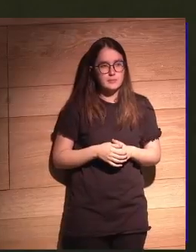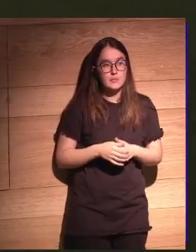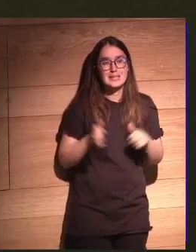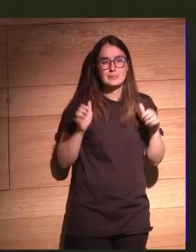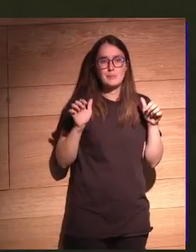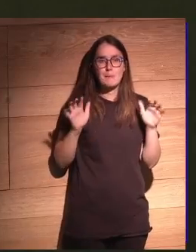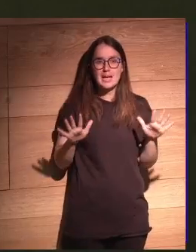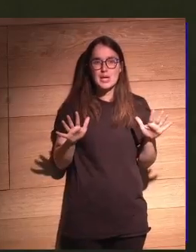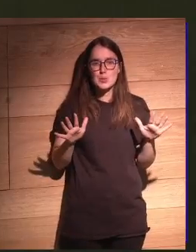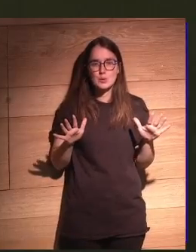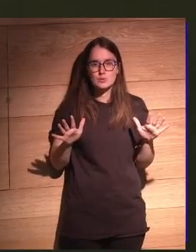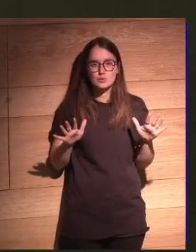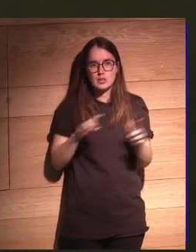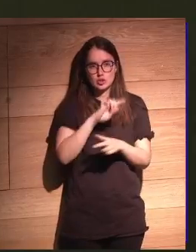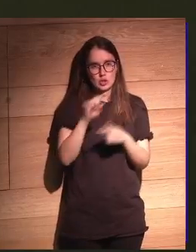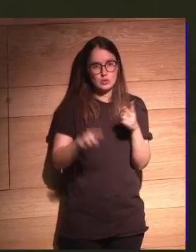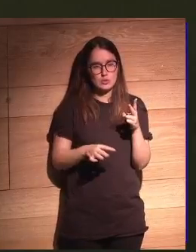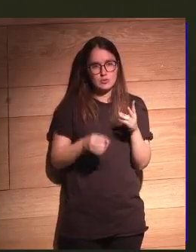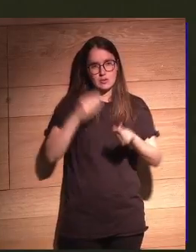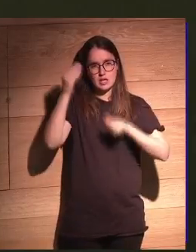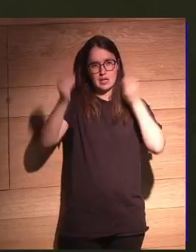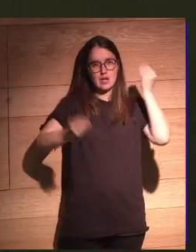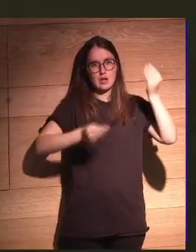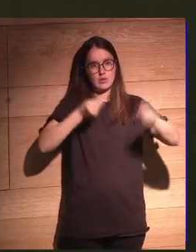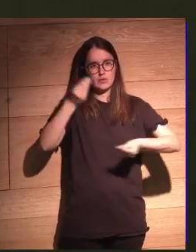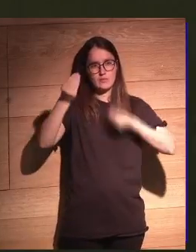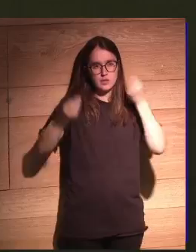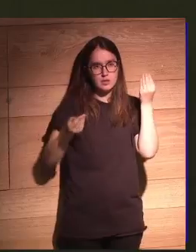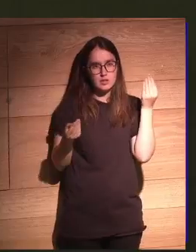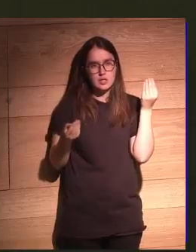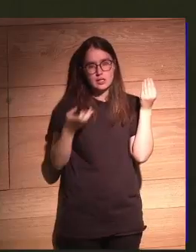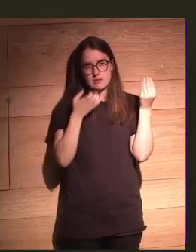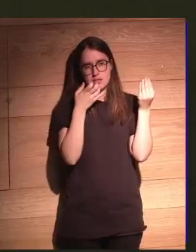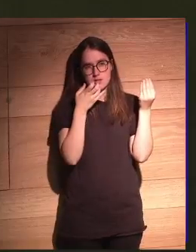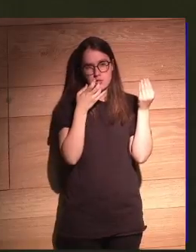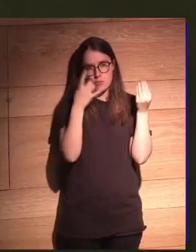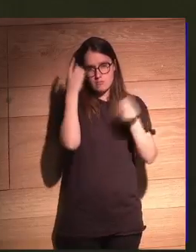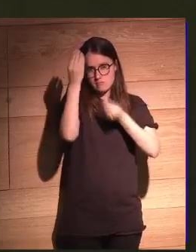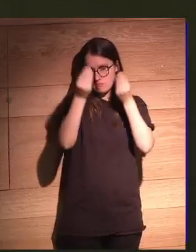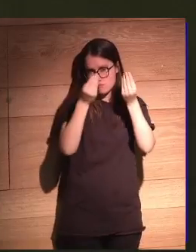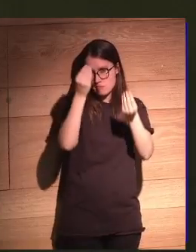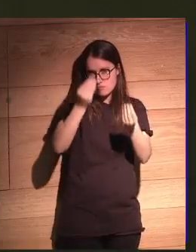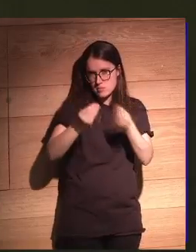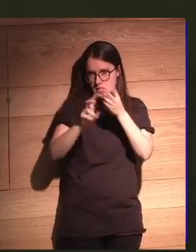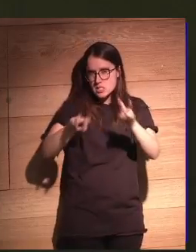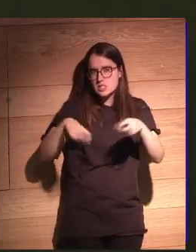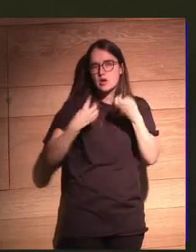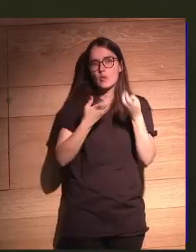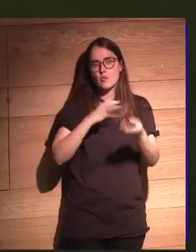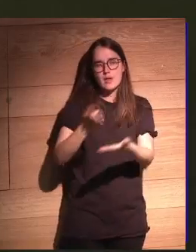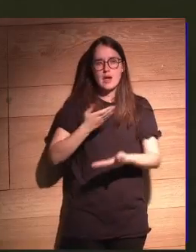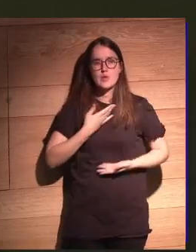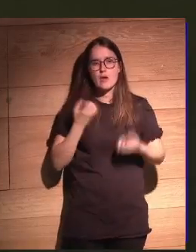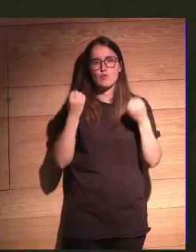in order to solve the problem that we are facing. But there are two issues that I think that if we give them a